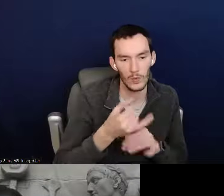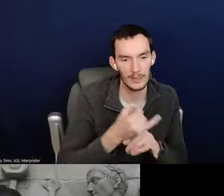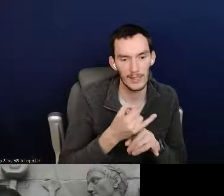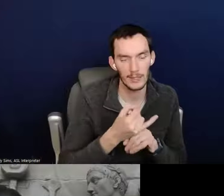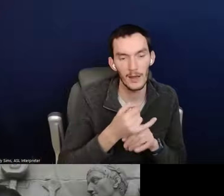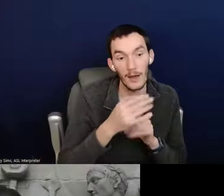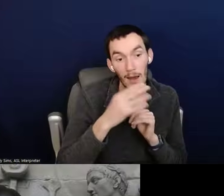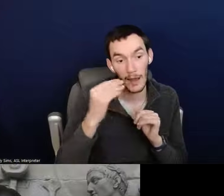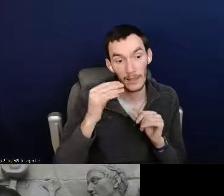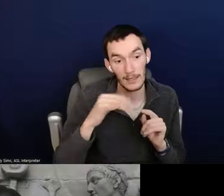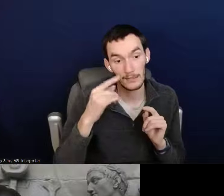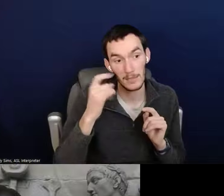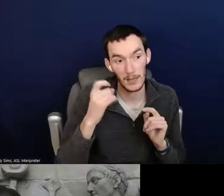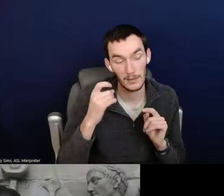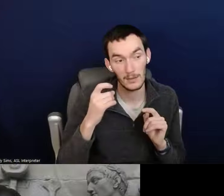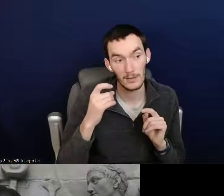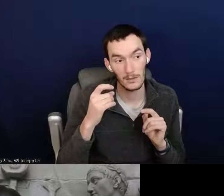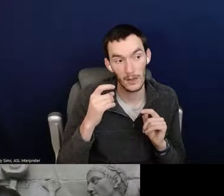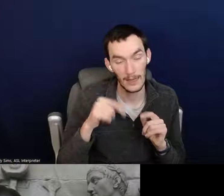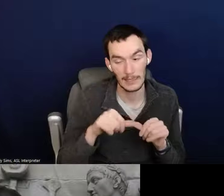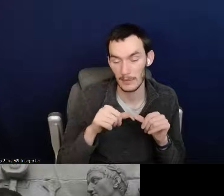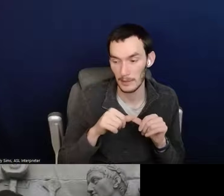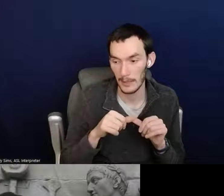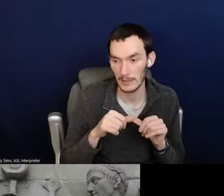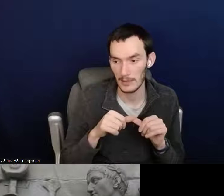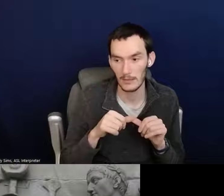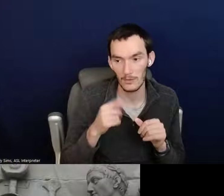it's because that space was considered to be,